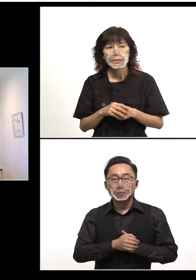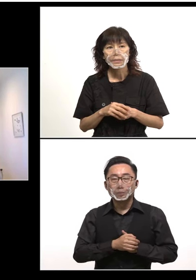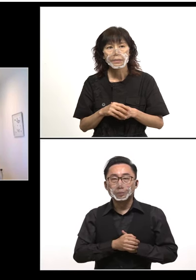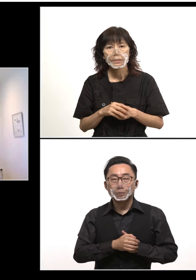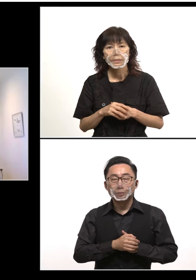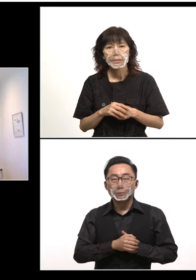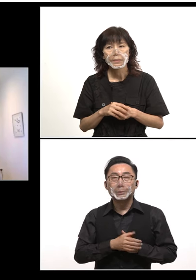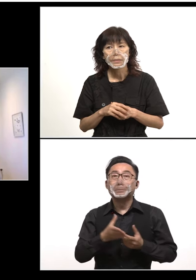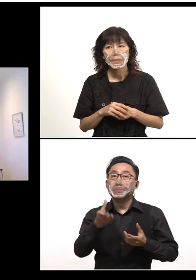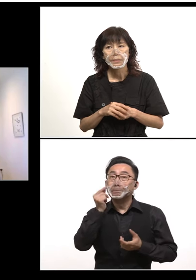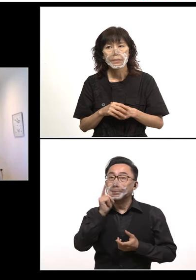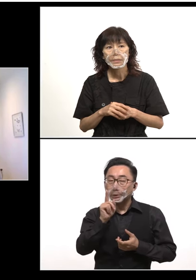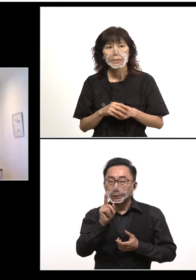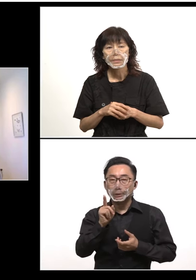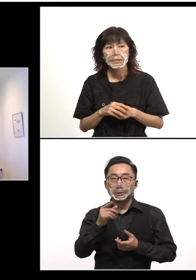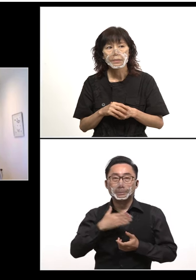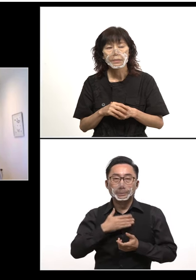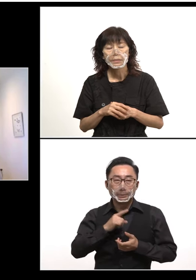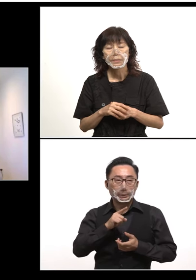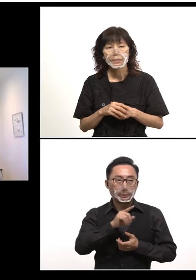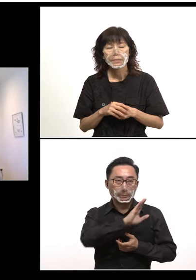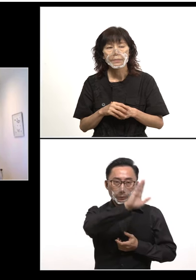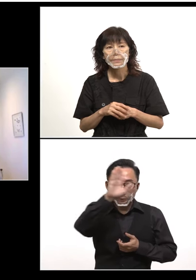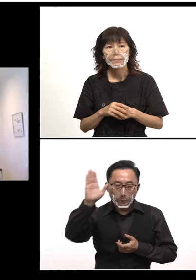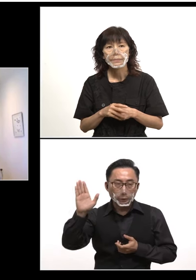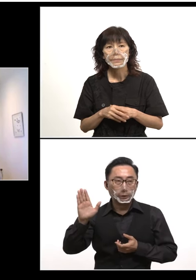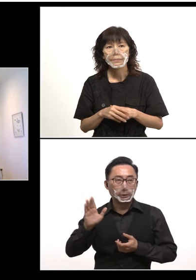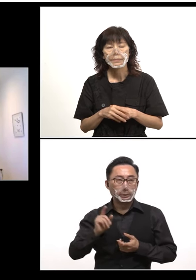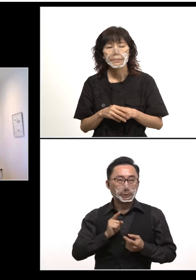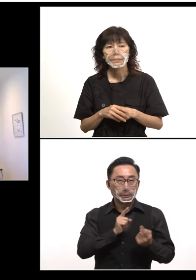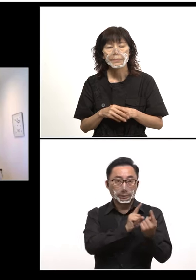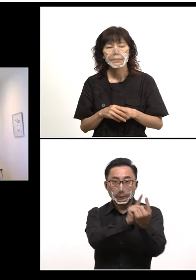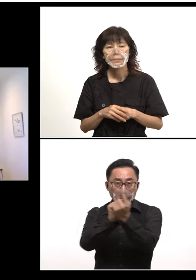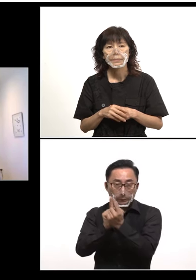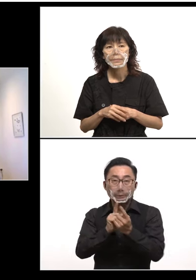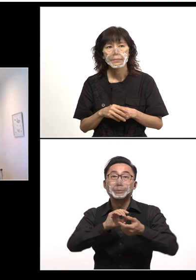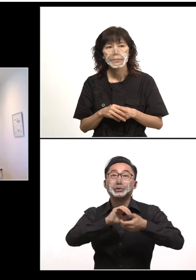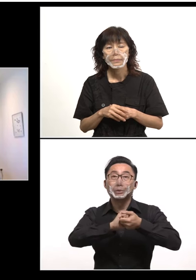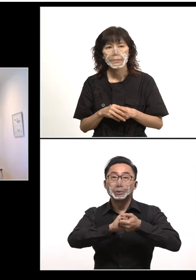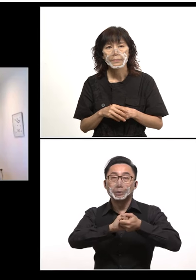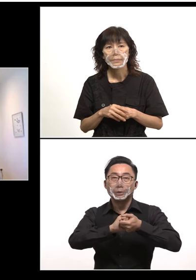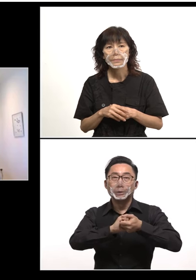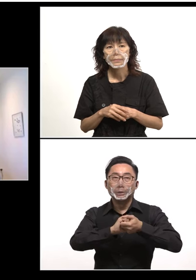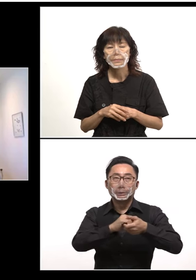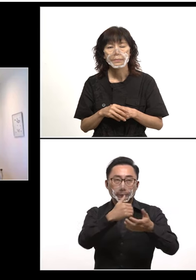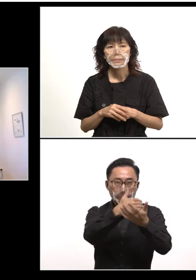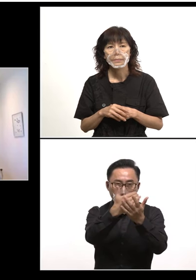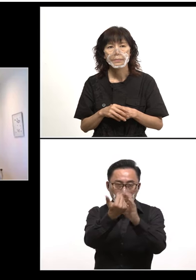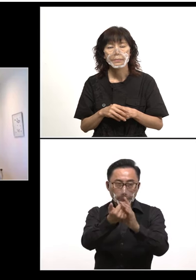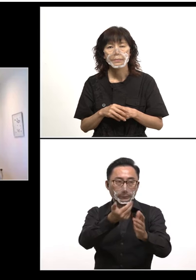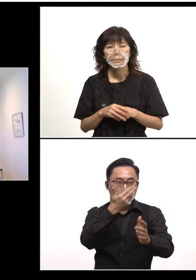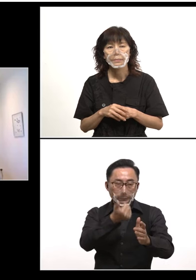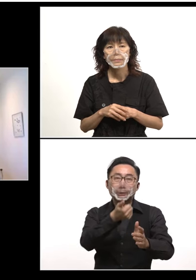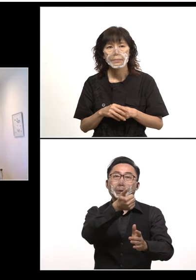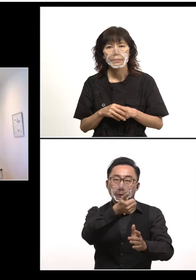diversity. But my experience of diversity is that it's so beautiful. There's so much we can